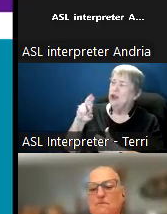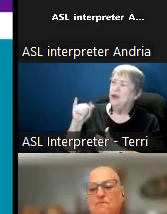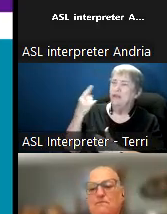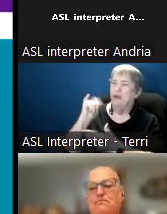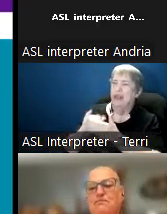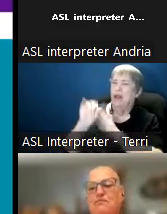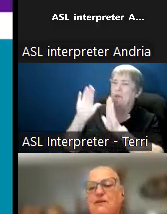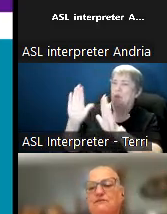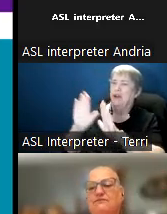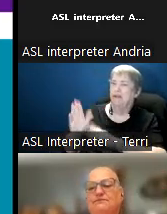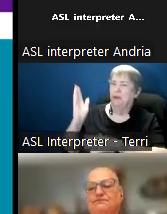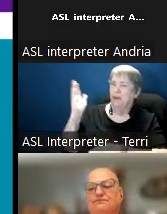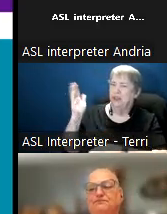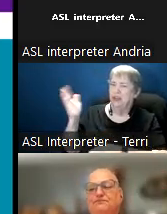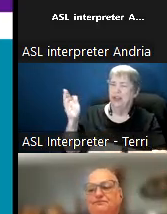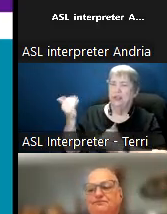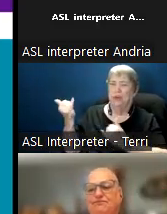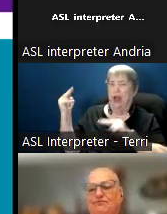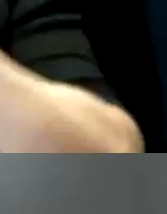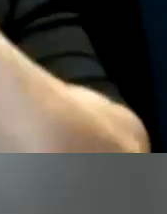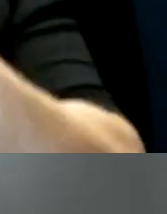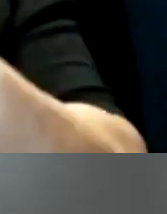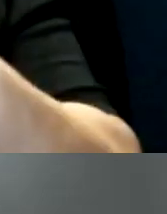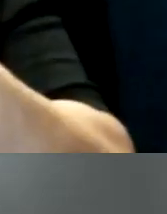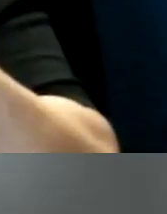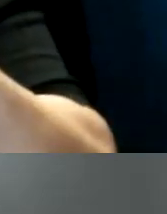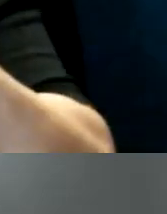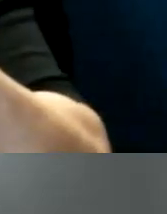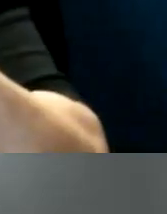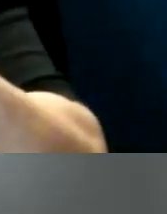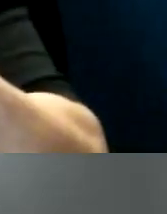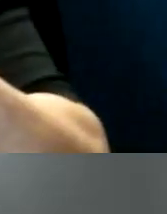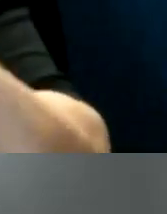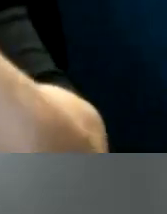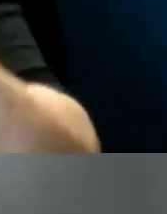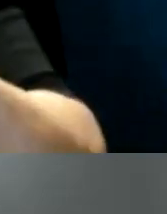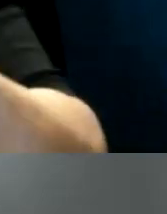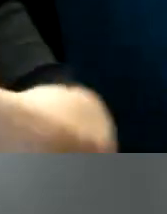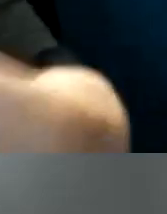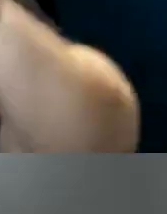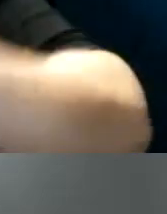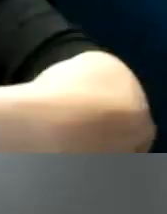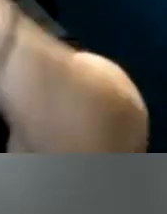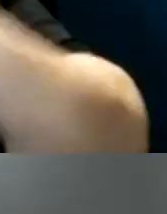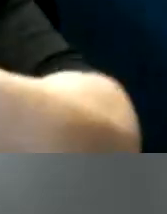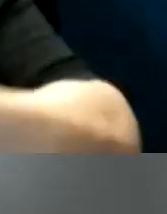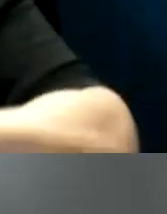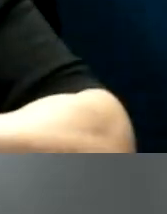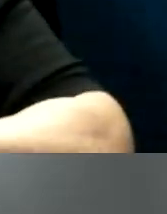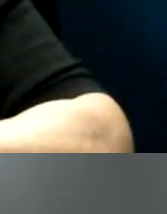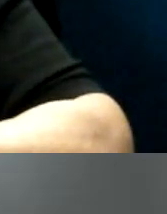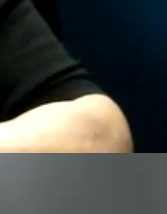direct everyone's attention to the chat where we posted our evaluation links. You'll see MCASA's evaluation link